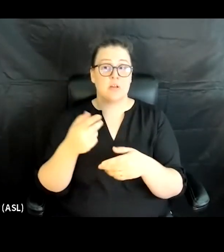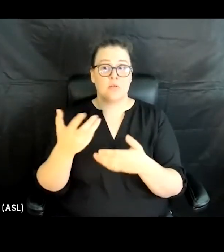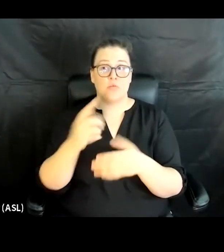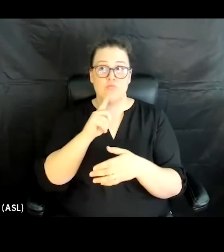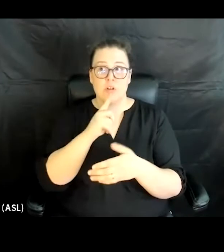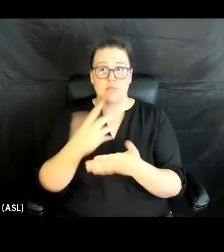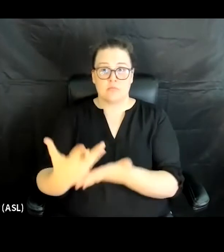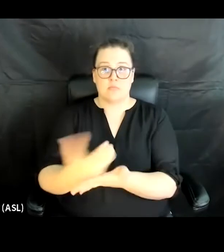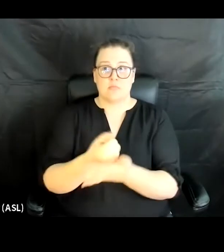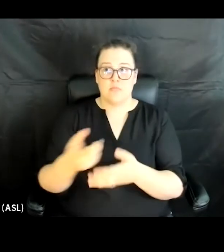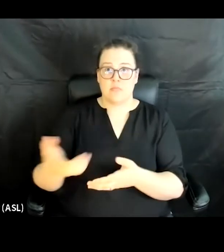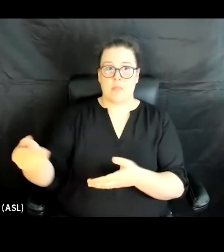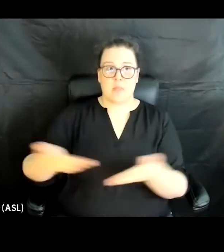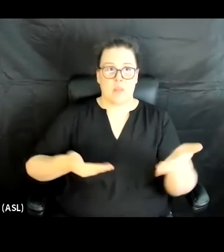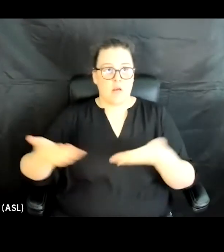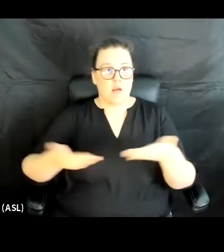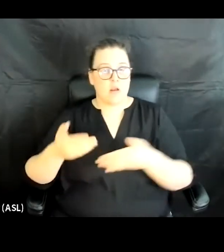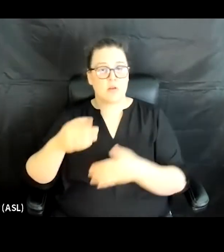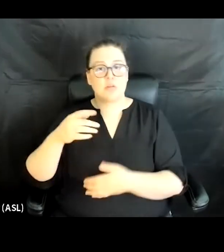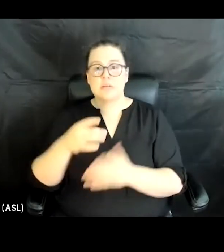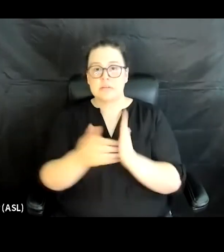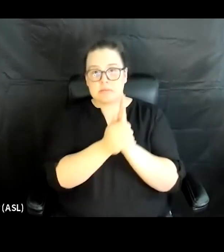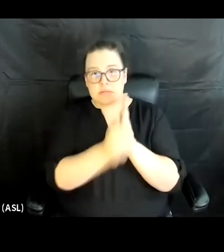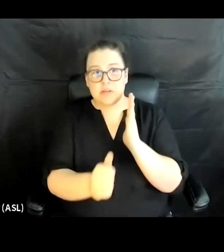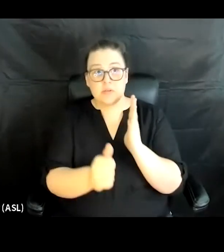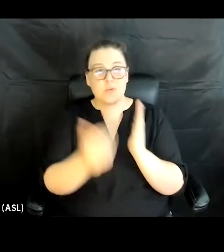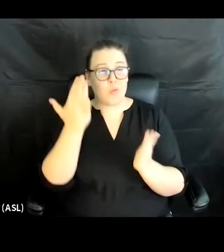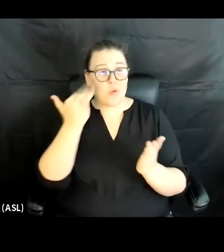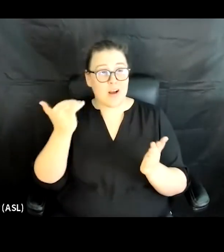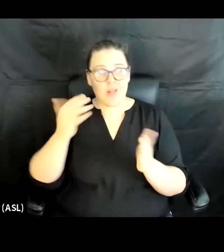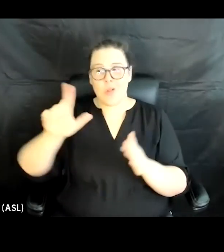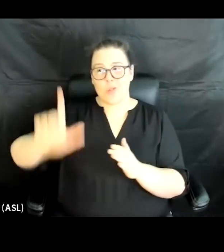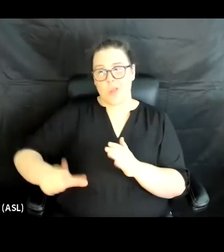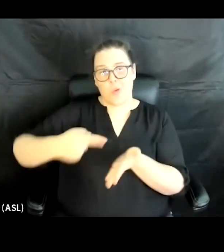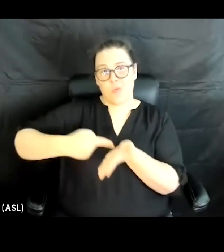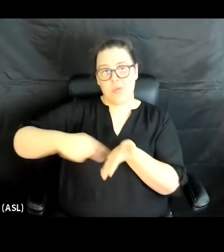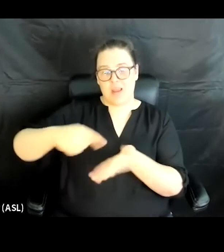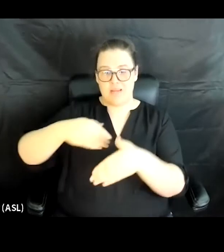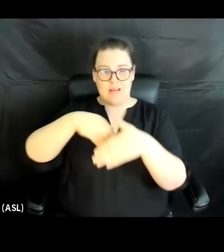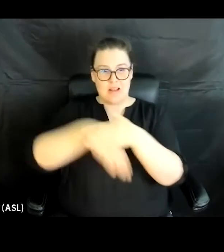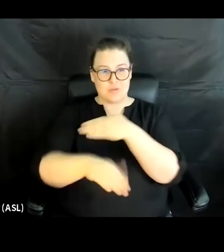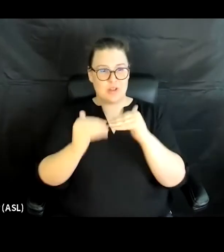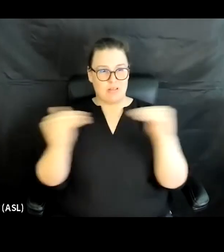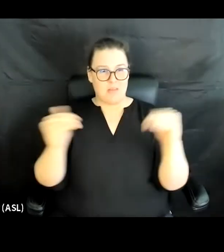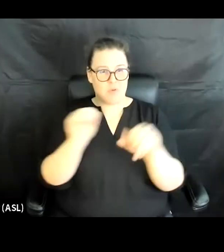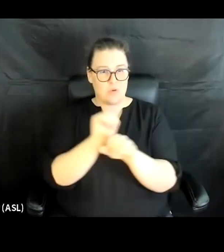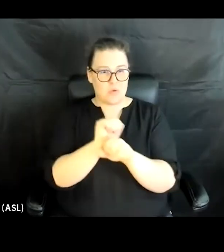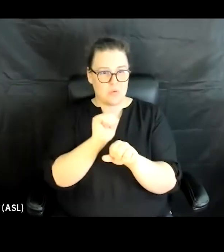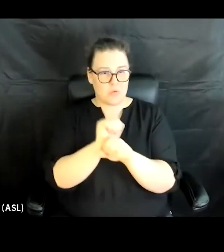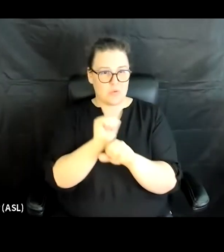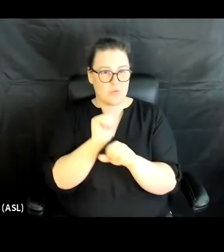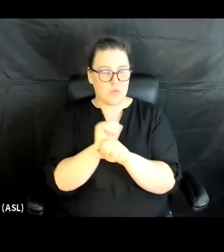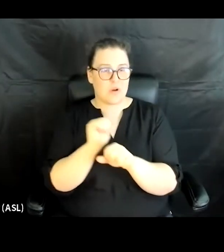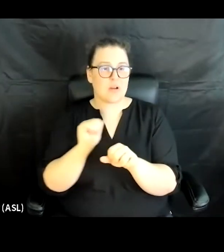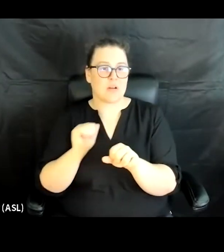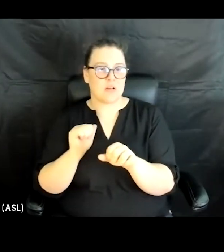talent primarily was attributed to the low pay of the field. Entry-level workers in behavioral health do not make